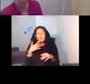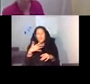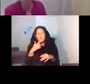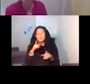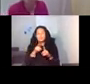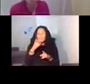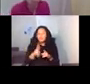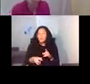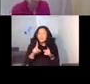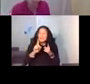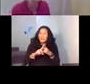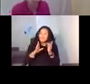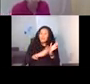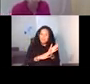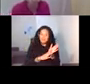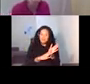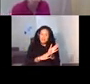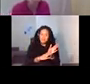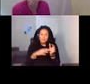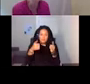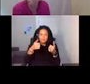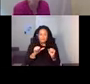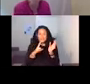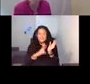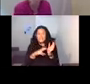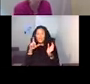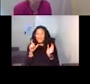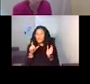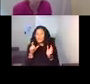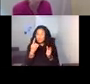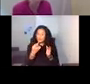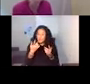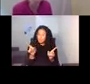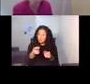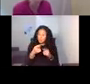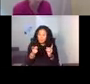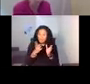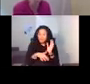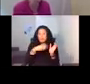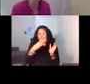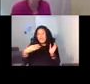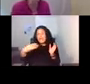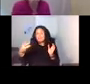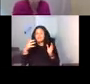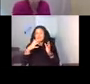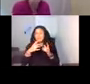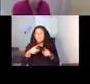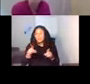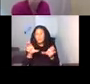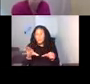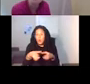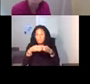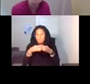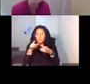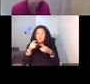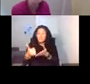Manders. And then Nicola Collis, who's a musician from the Essex Music Hub. And she helped with the